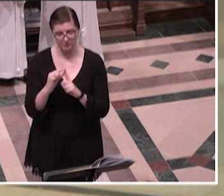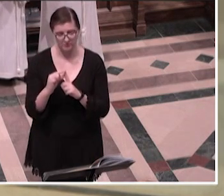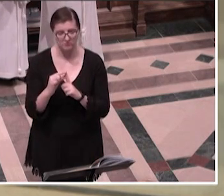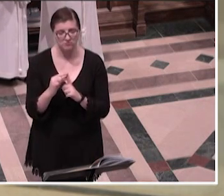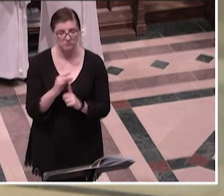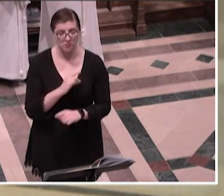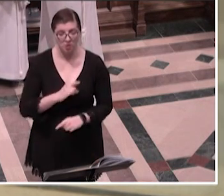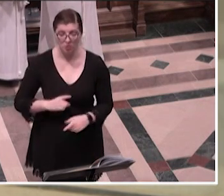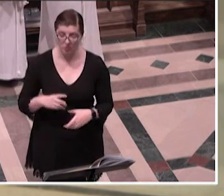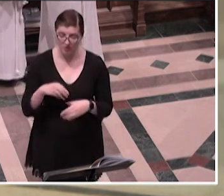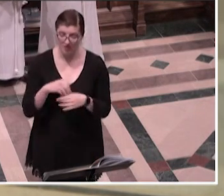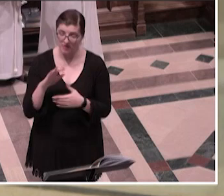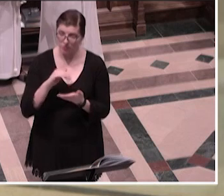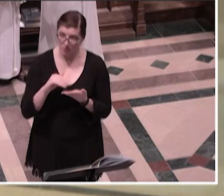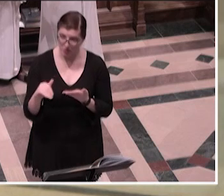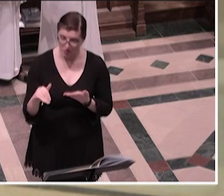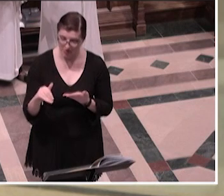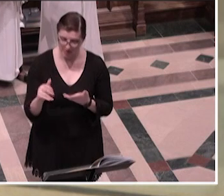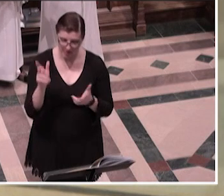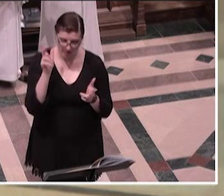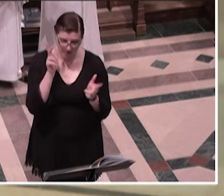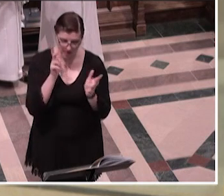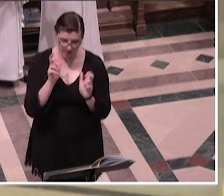Lord, in your mercy.